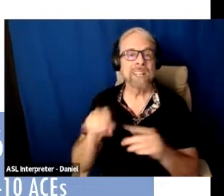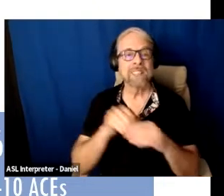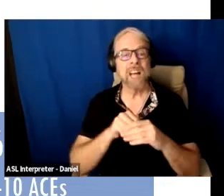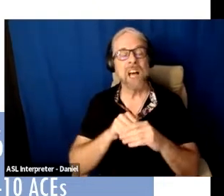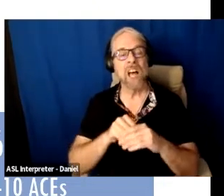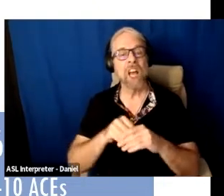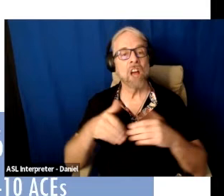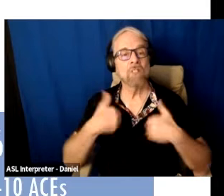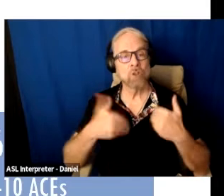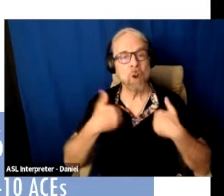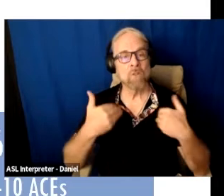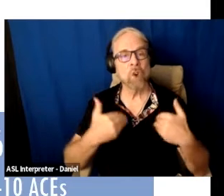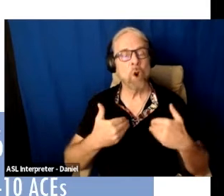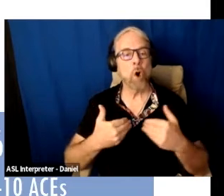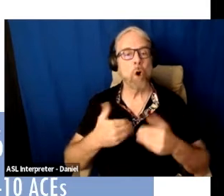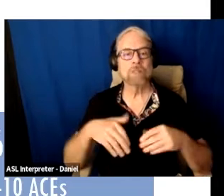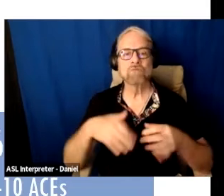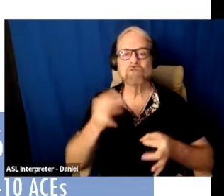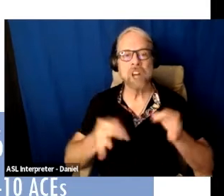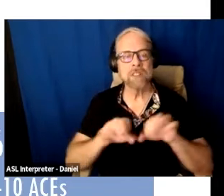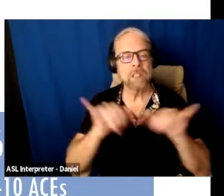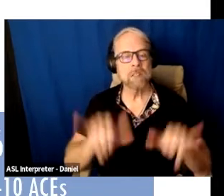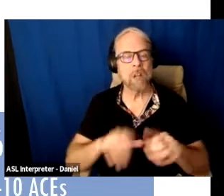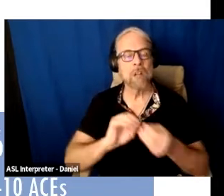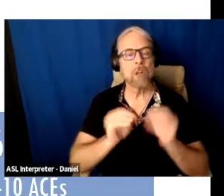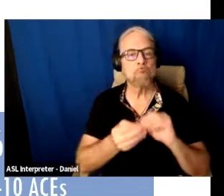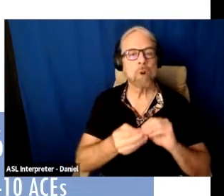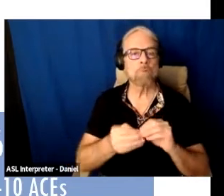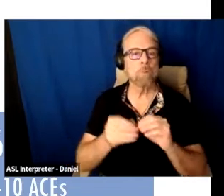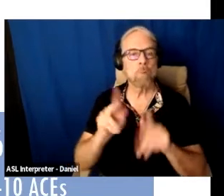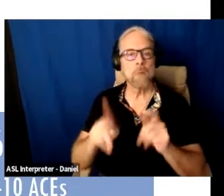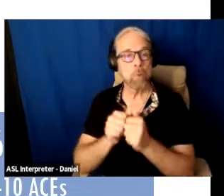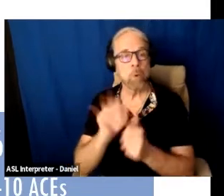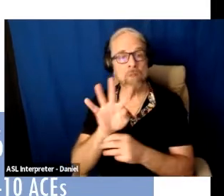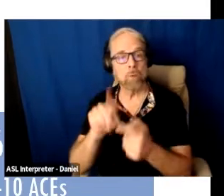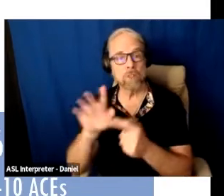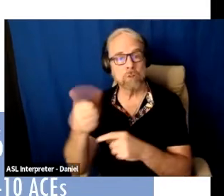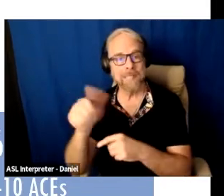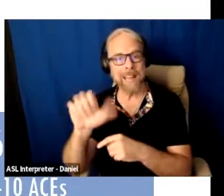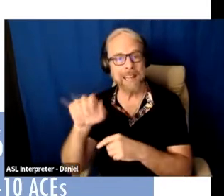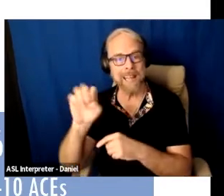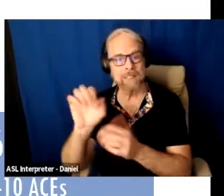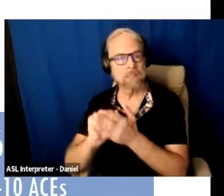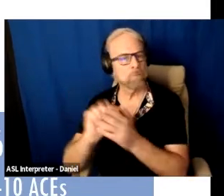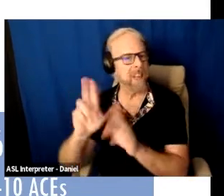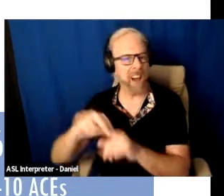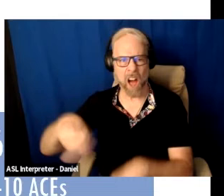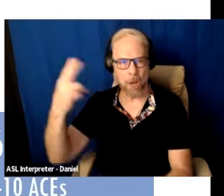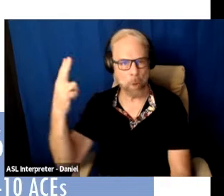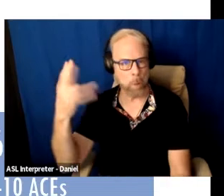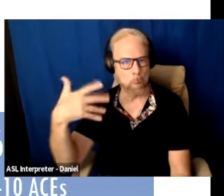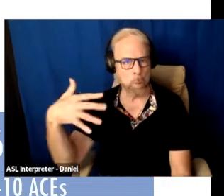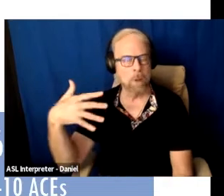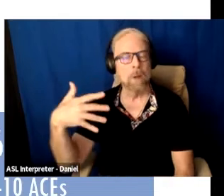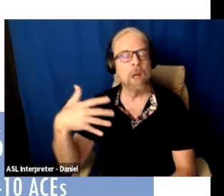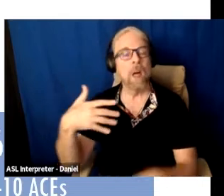justice, that number of folks with 4 to 10 ACEs is much higher